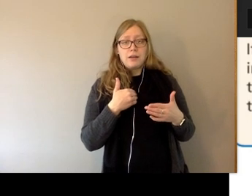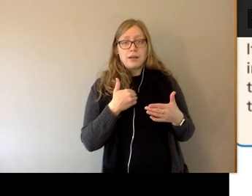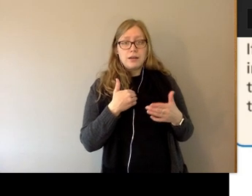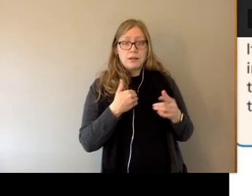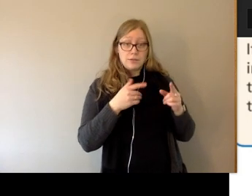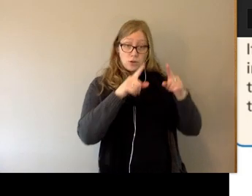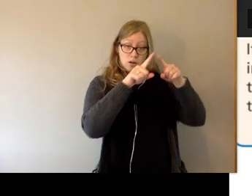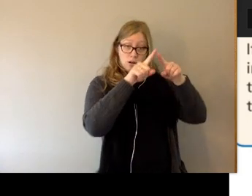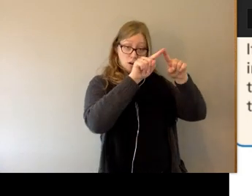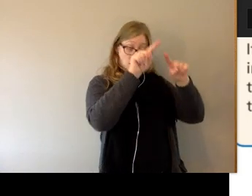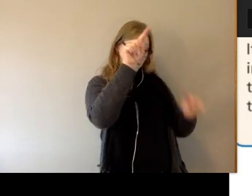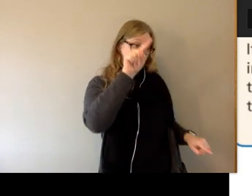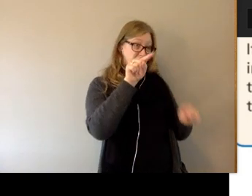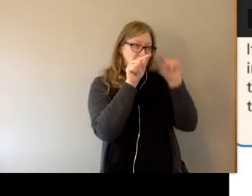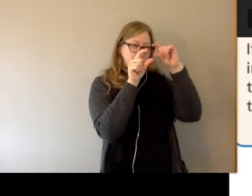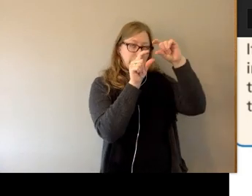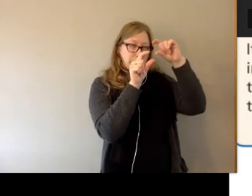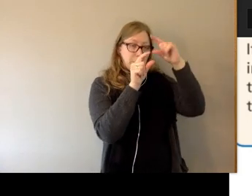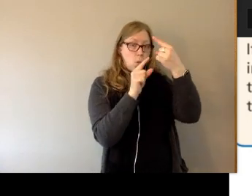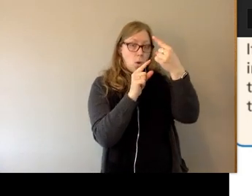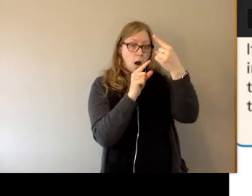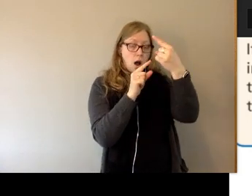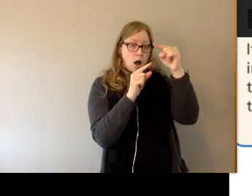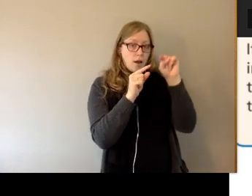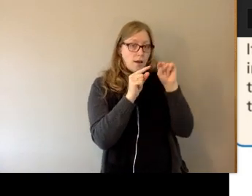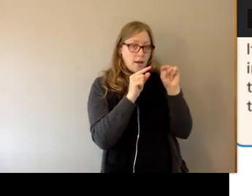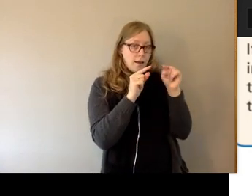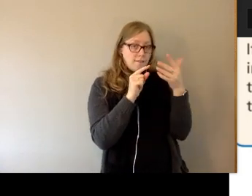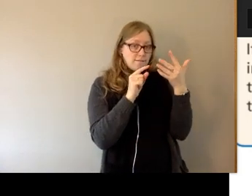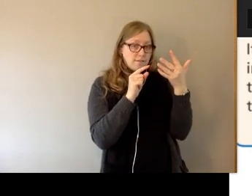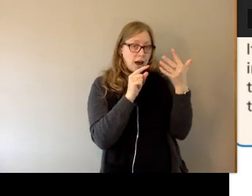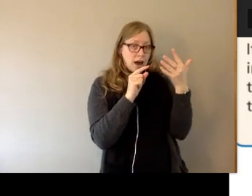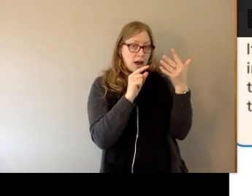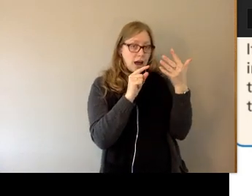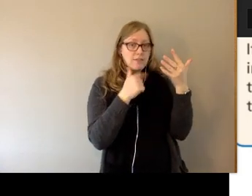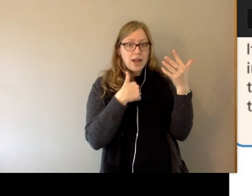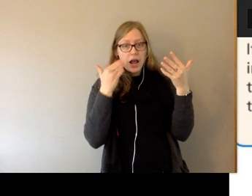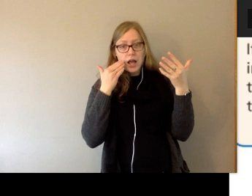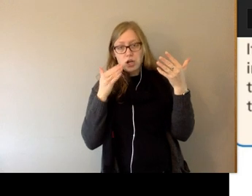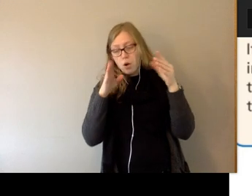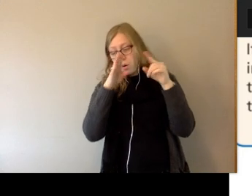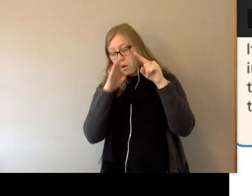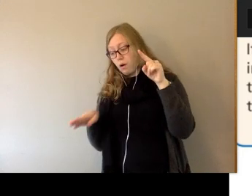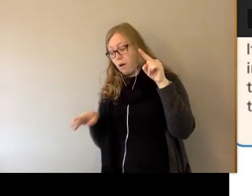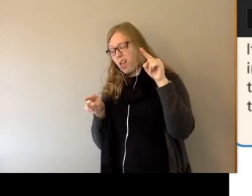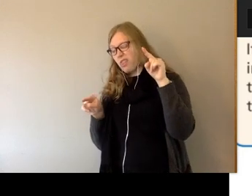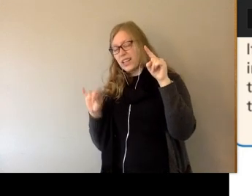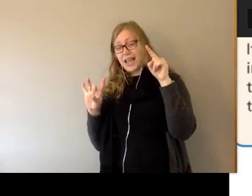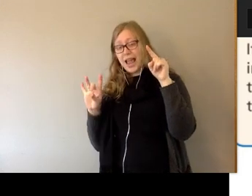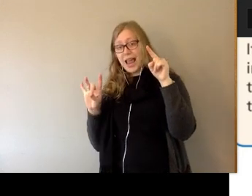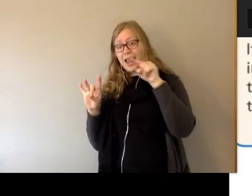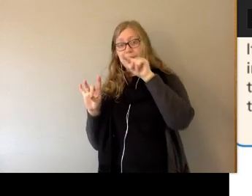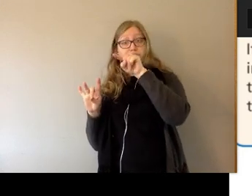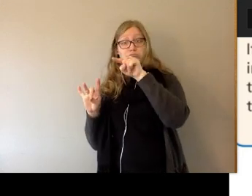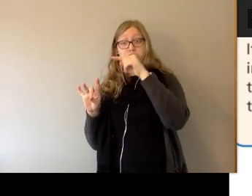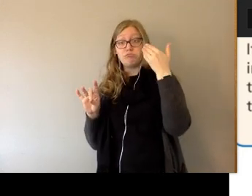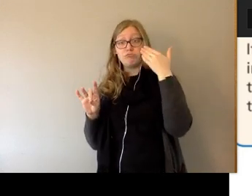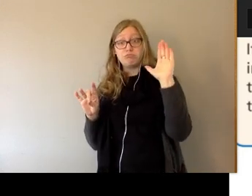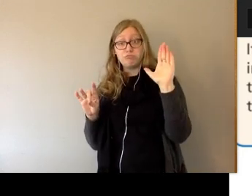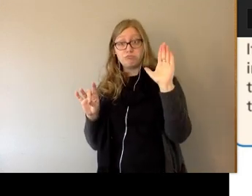length is 5. And I know that this length over here is 8, and I don't know this length right here.